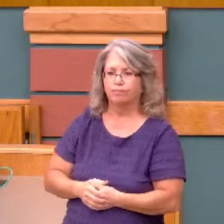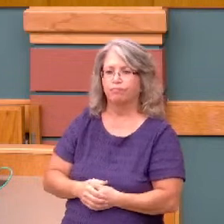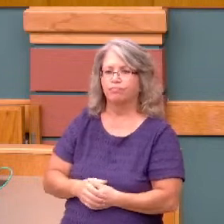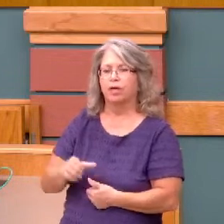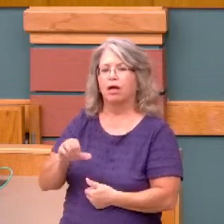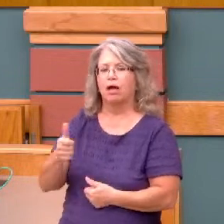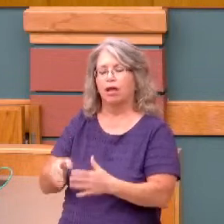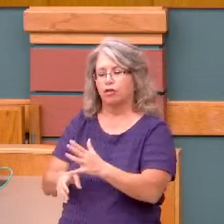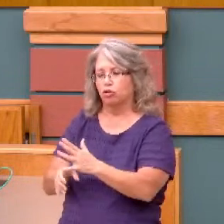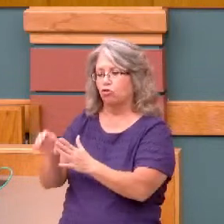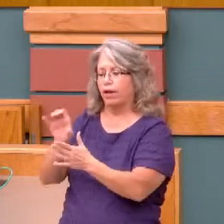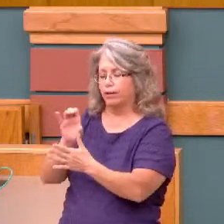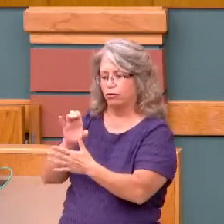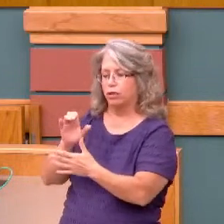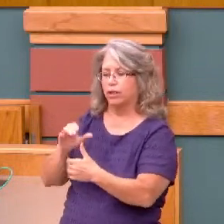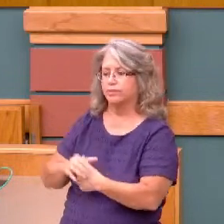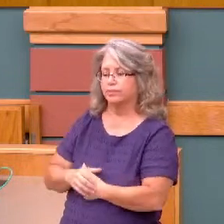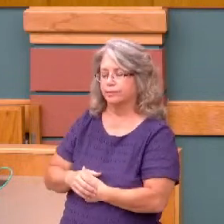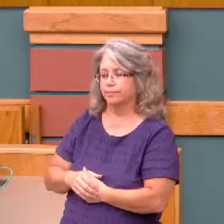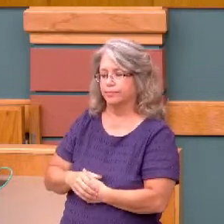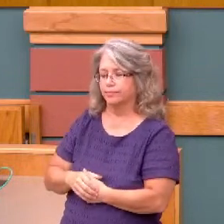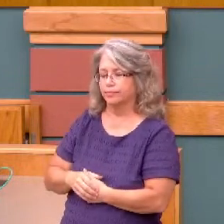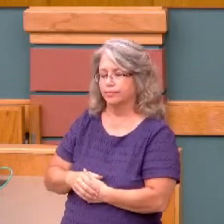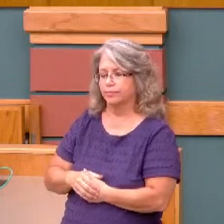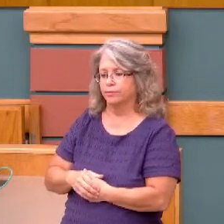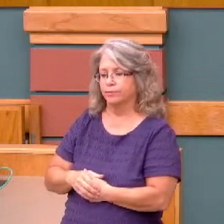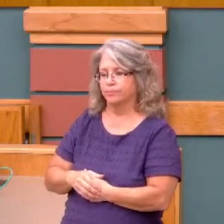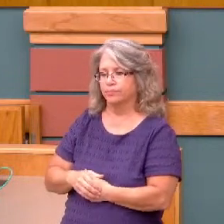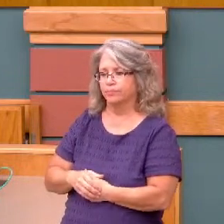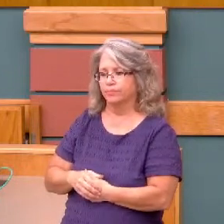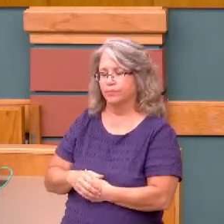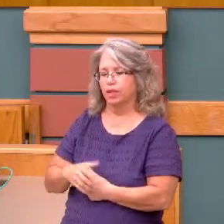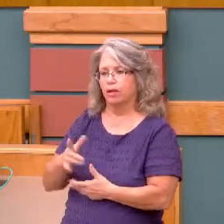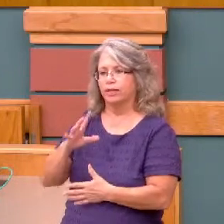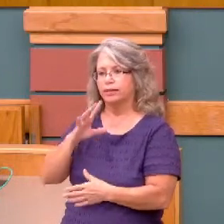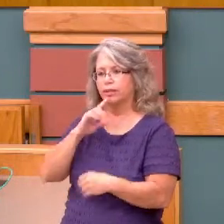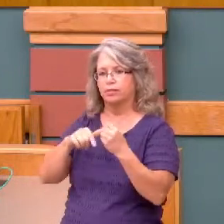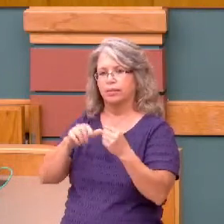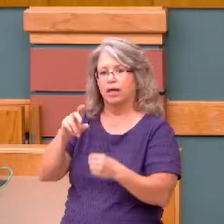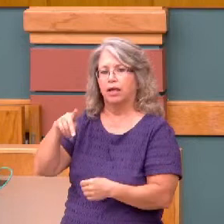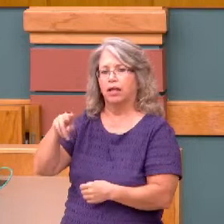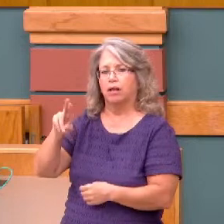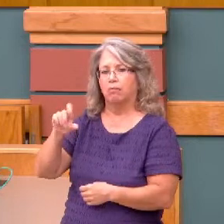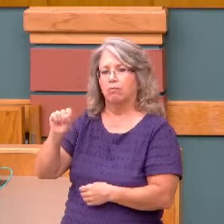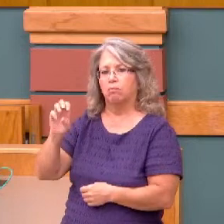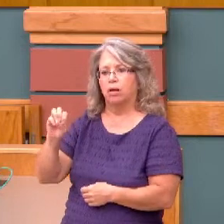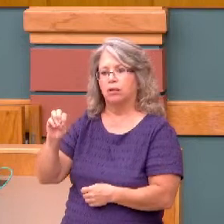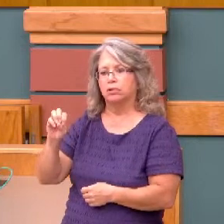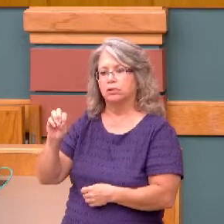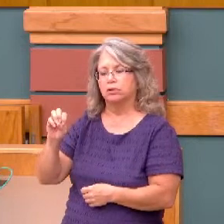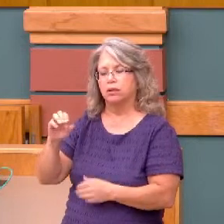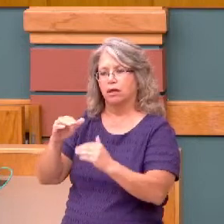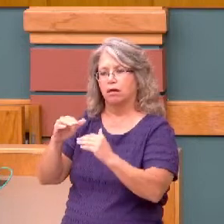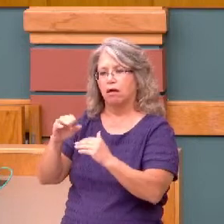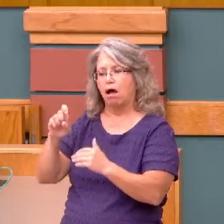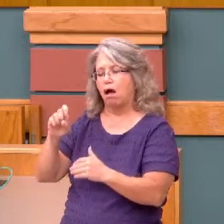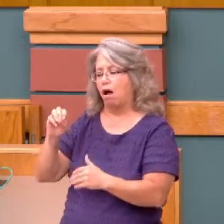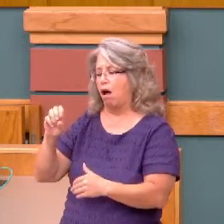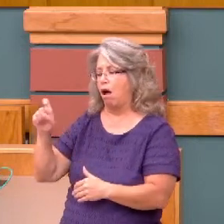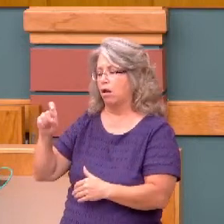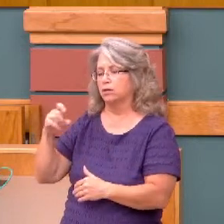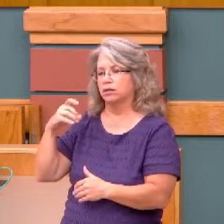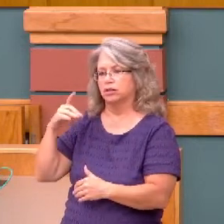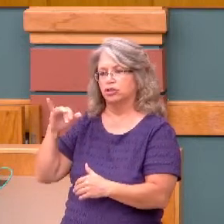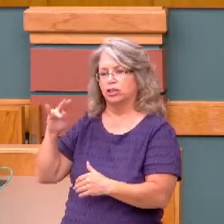spoken to you already about the pulse oxygenation level greater than 93. If you